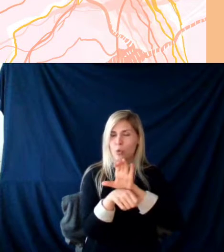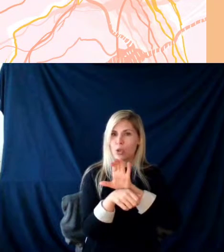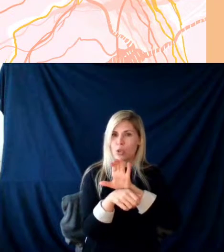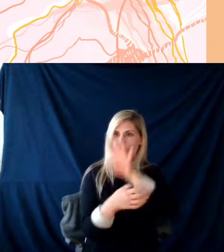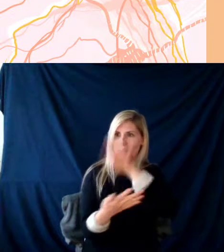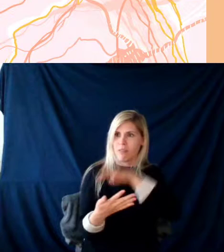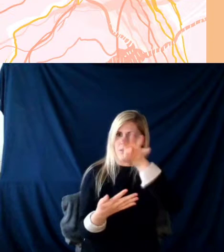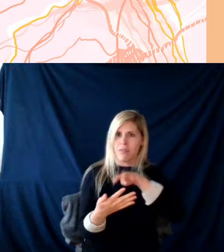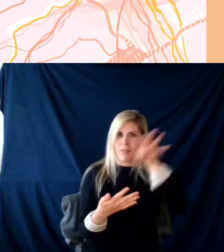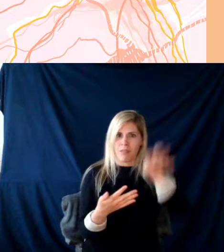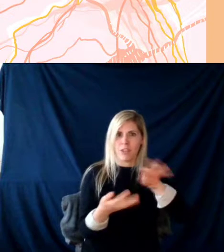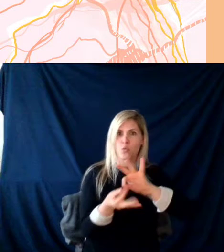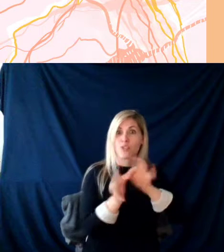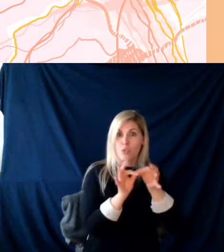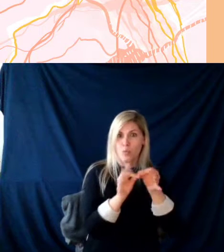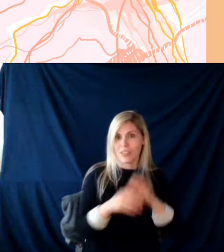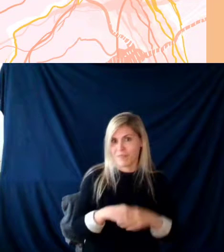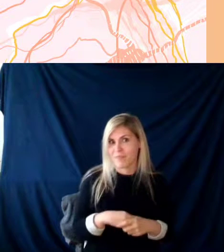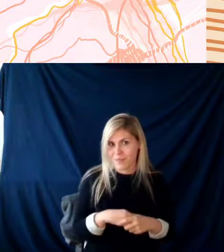interpret that data.